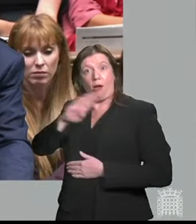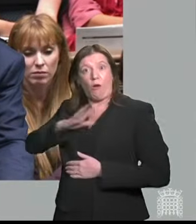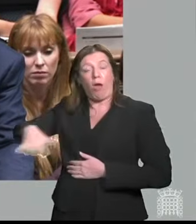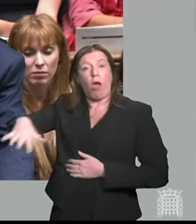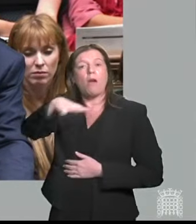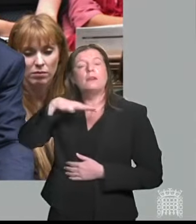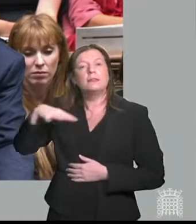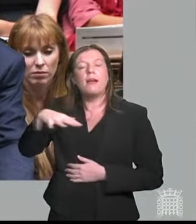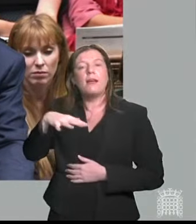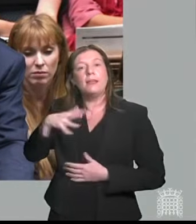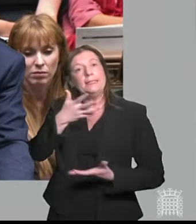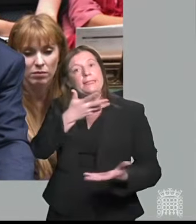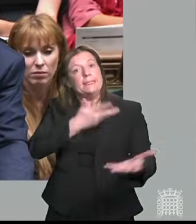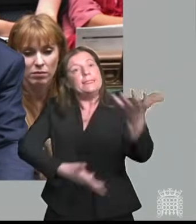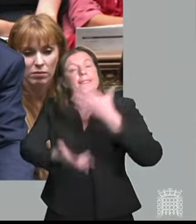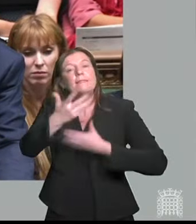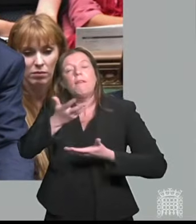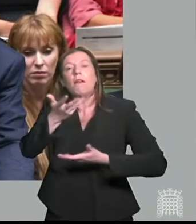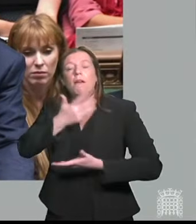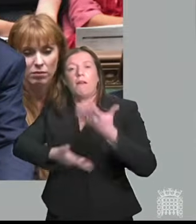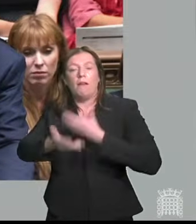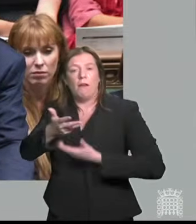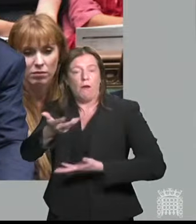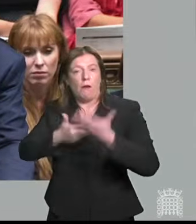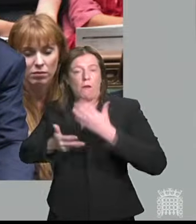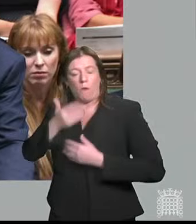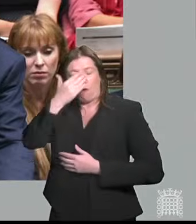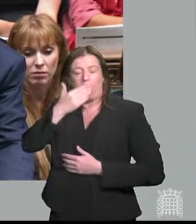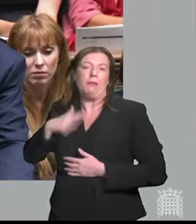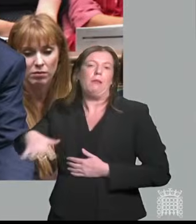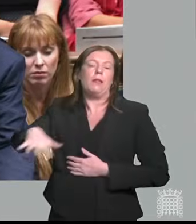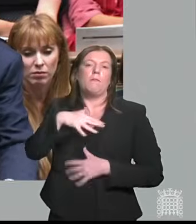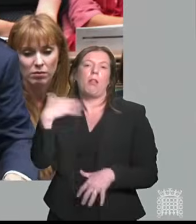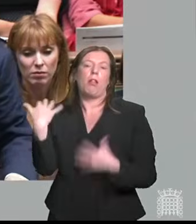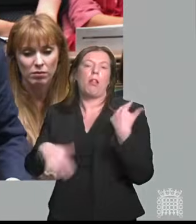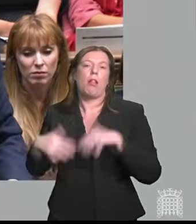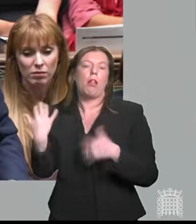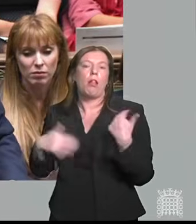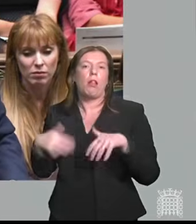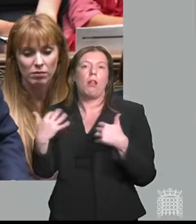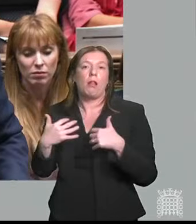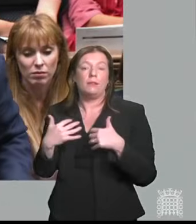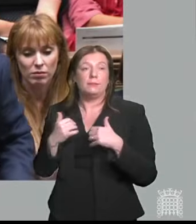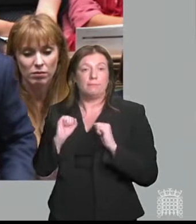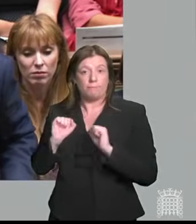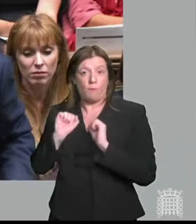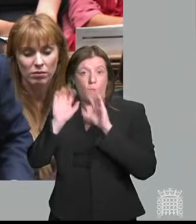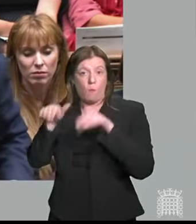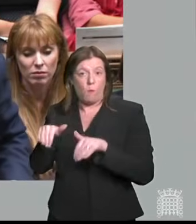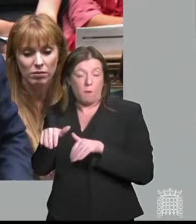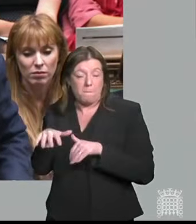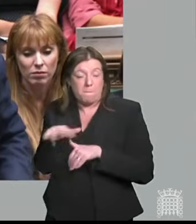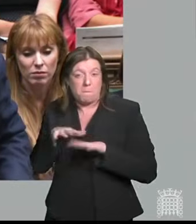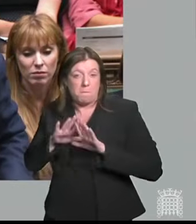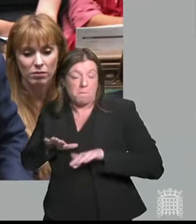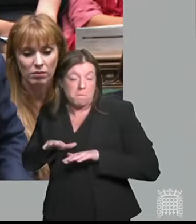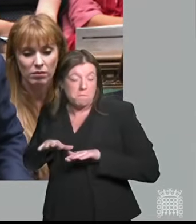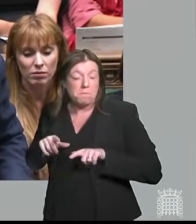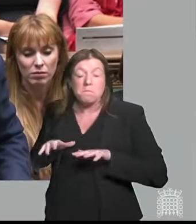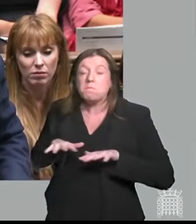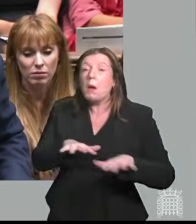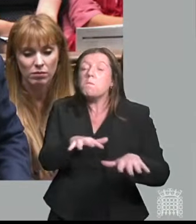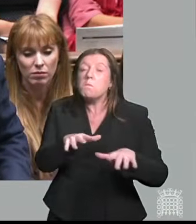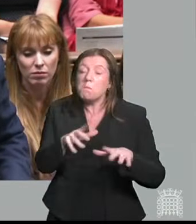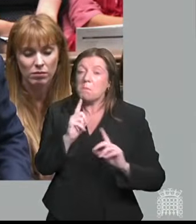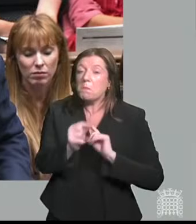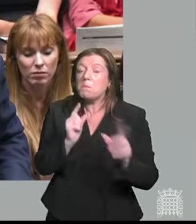their accounts of the harrowing humanitarian crisis. Children fleeing their homes, hospitals barely